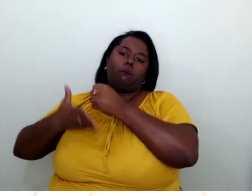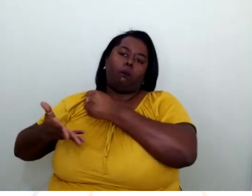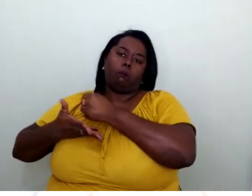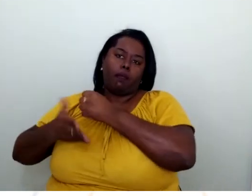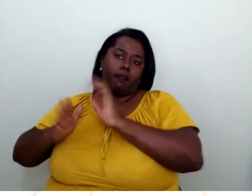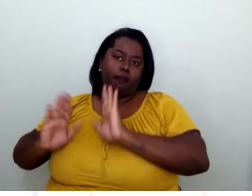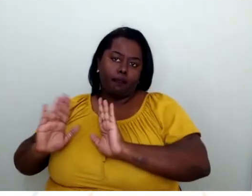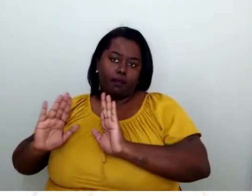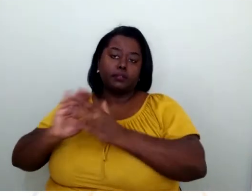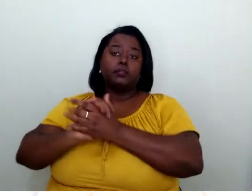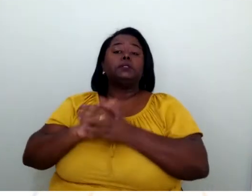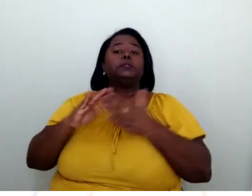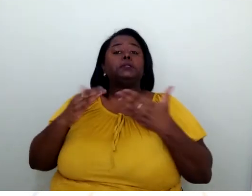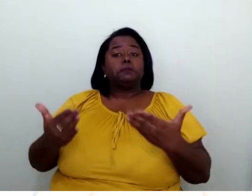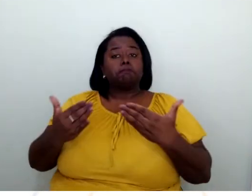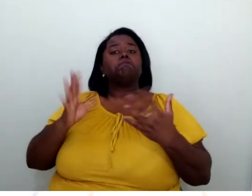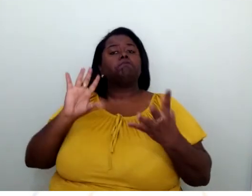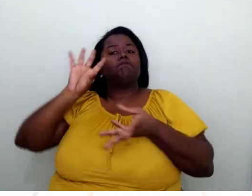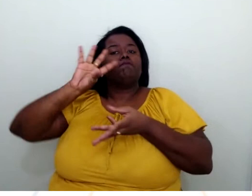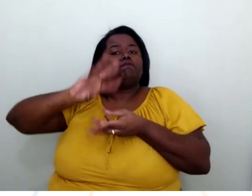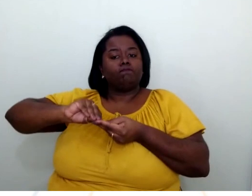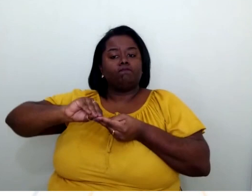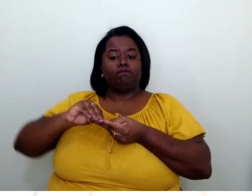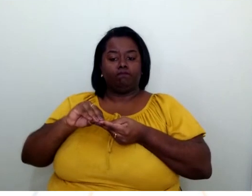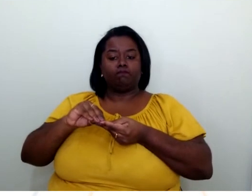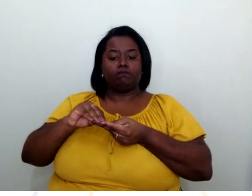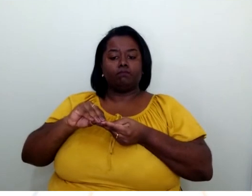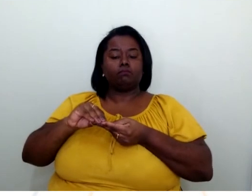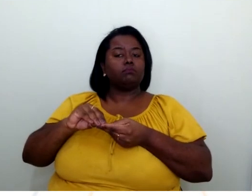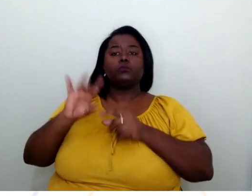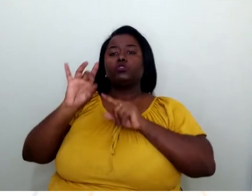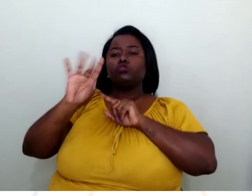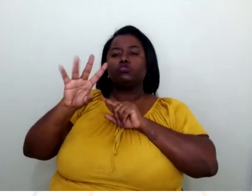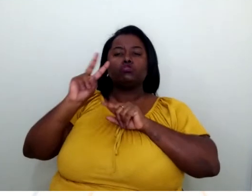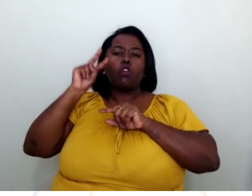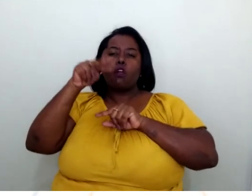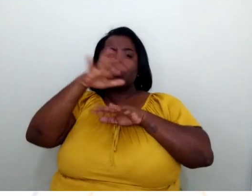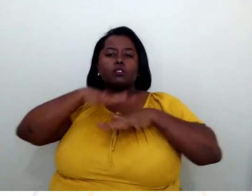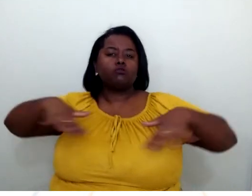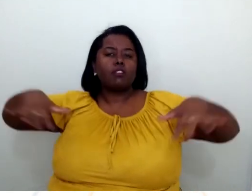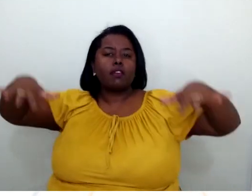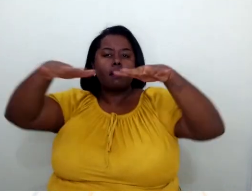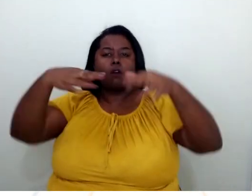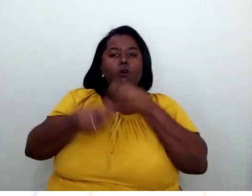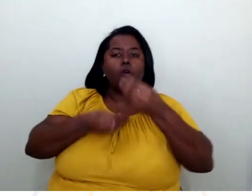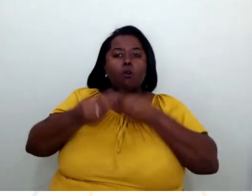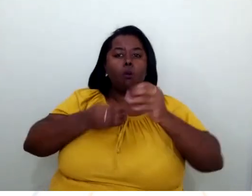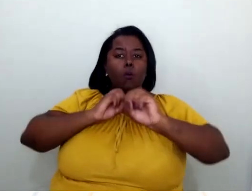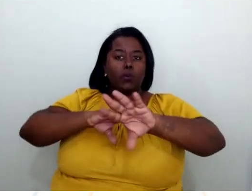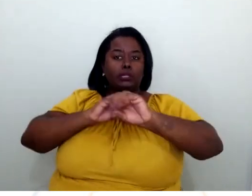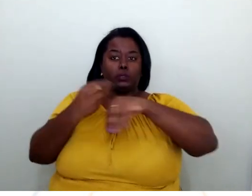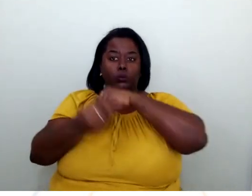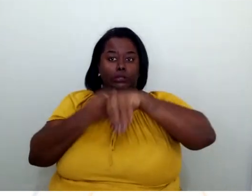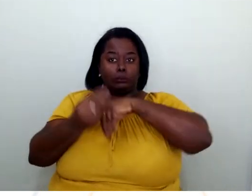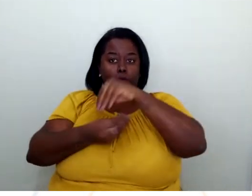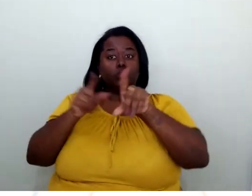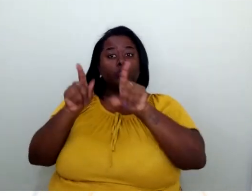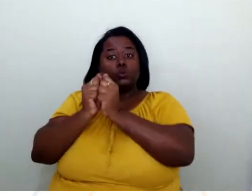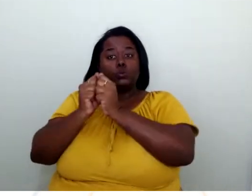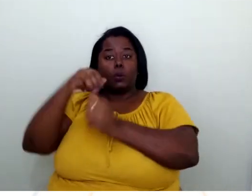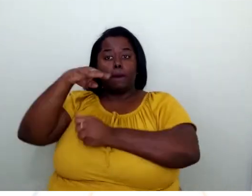learning contracts for group work. So getting students to come together as a group to formally put a contract